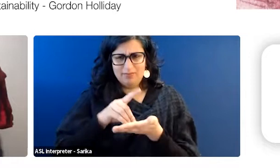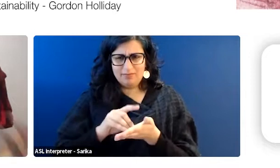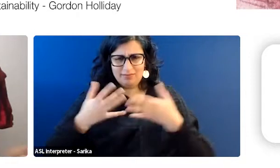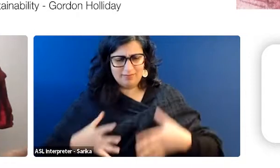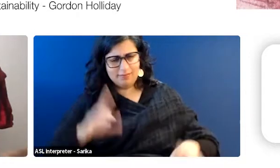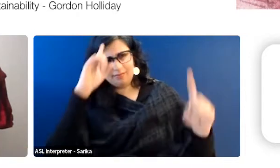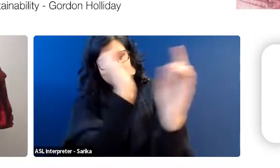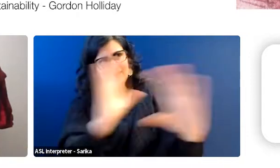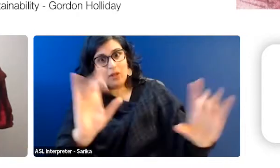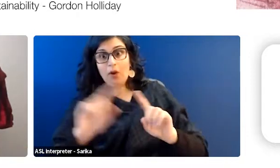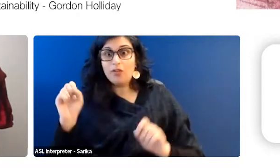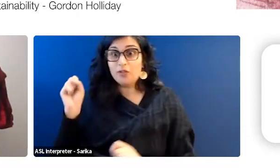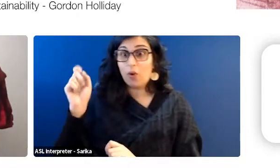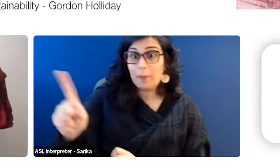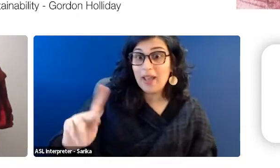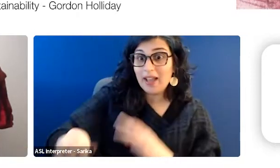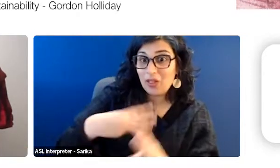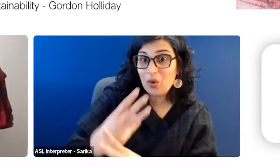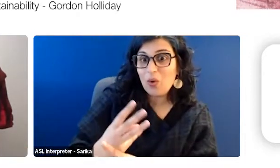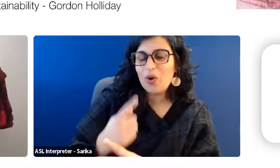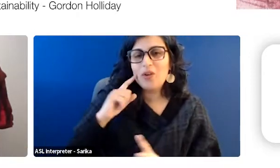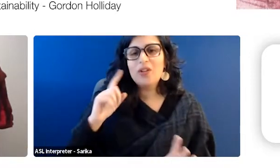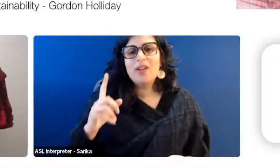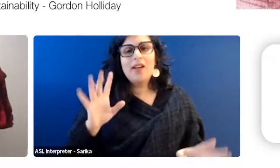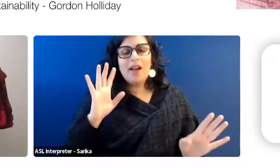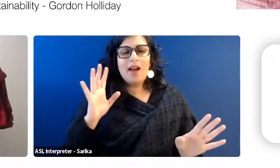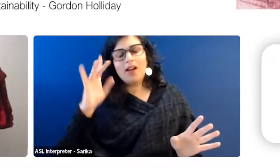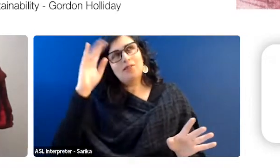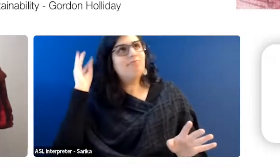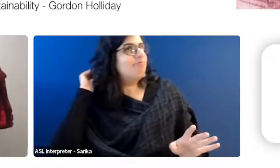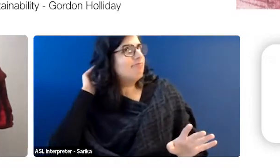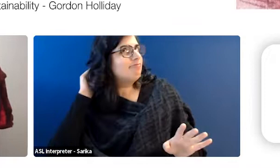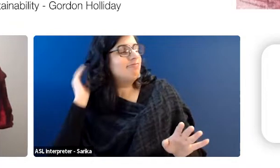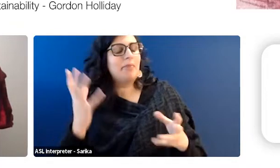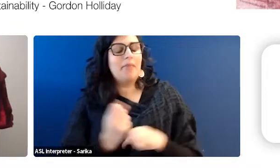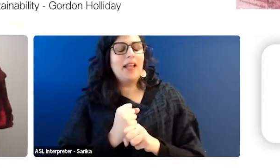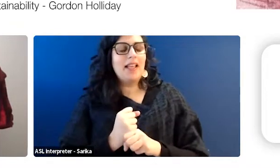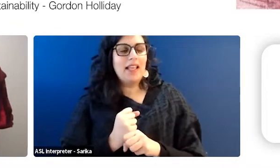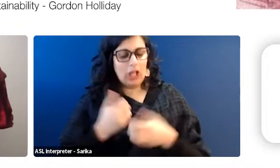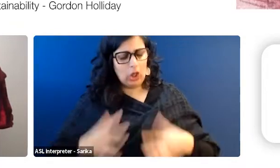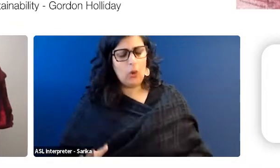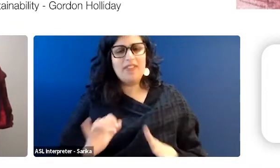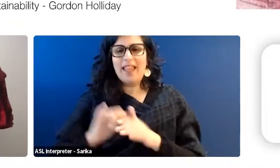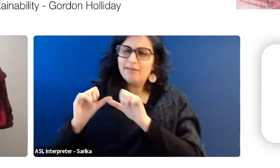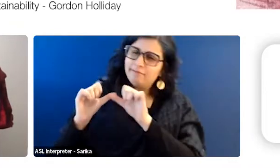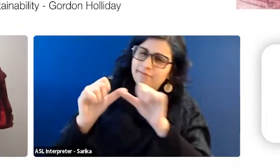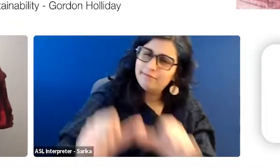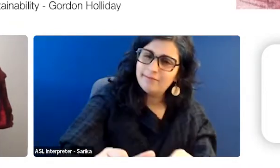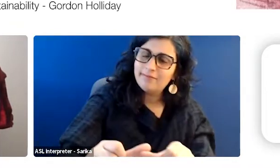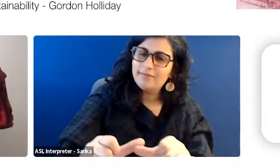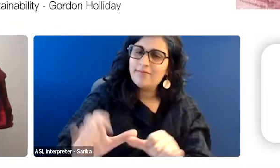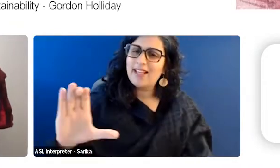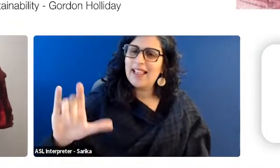going back out there into the world. So I'm also very mindful about creating pieces that are timeless, pieces that are